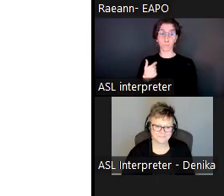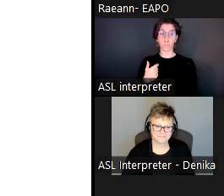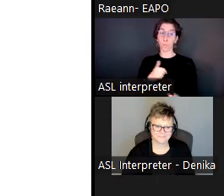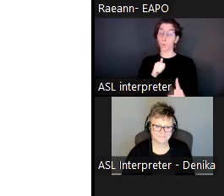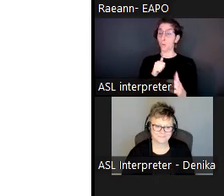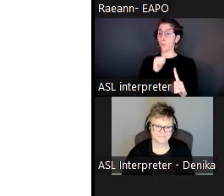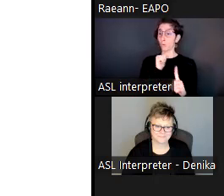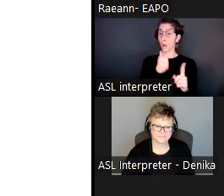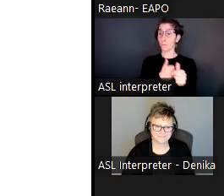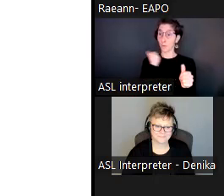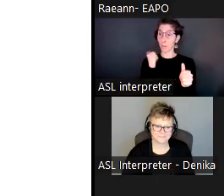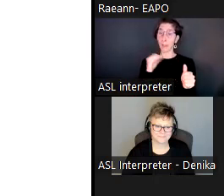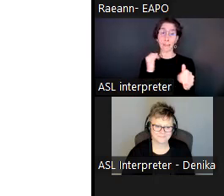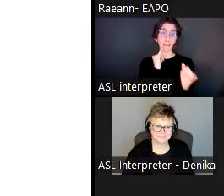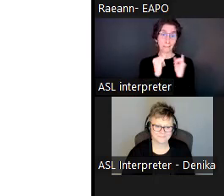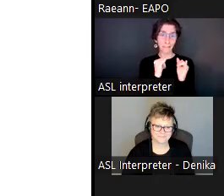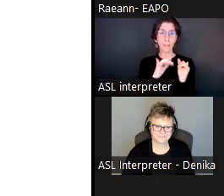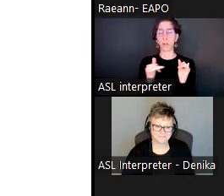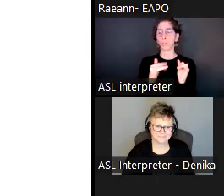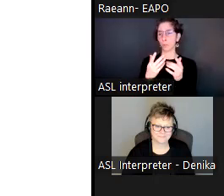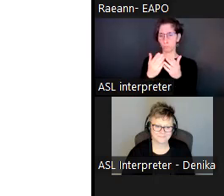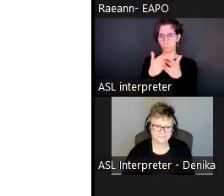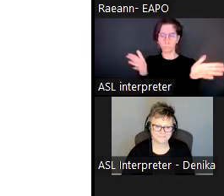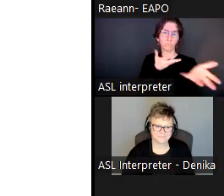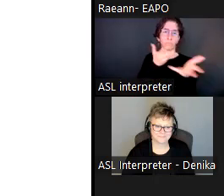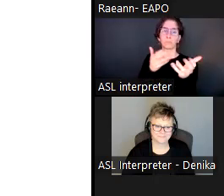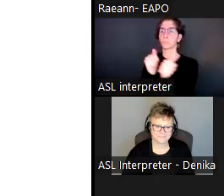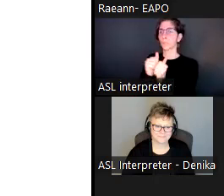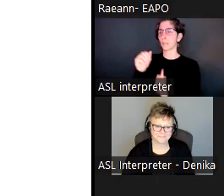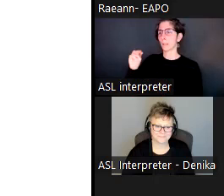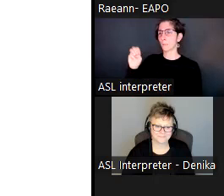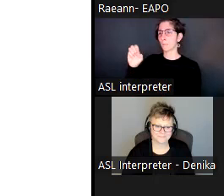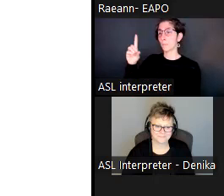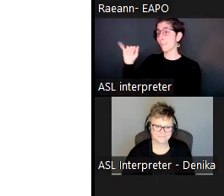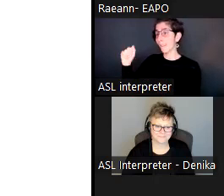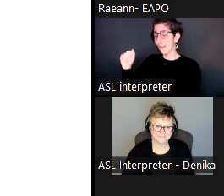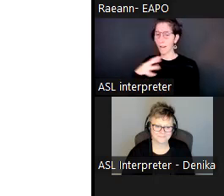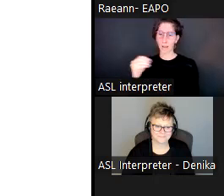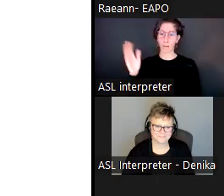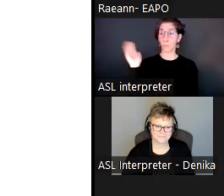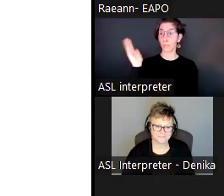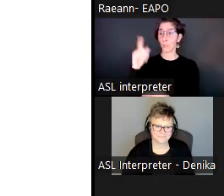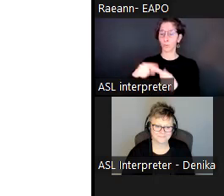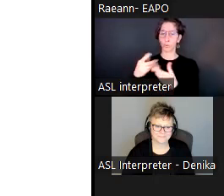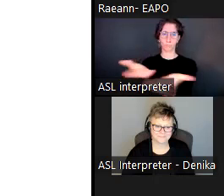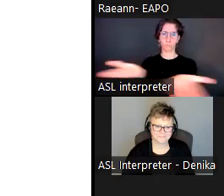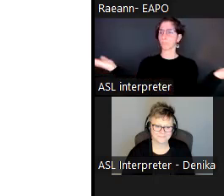Unit also deals with the media, and they do presentations to the rest of the population.